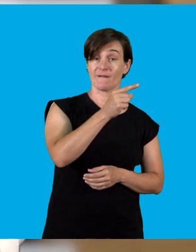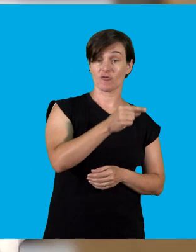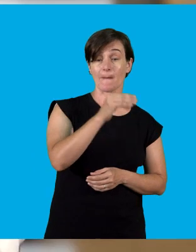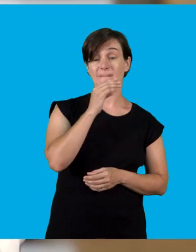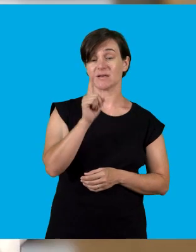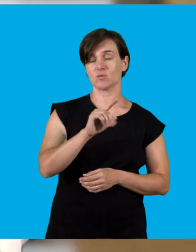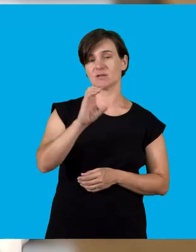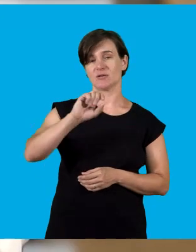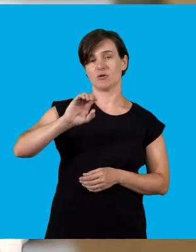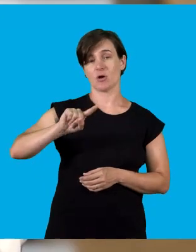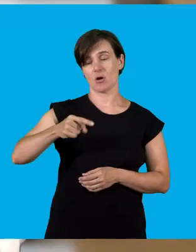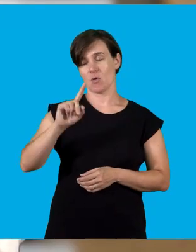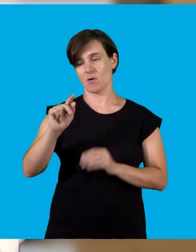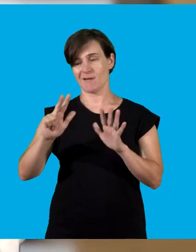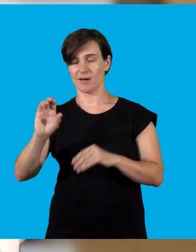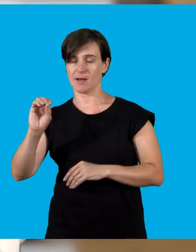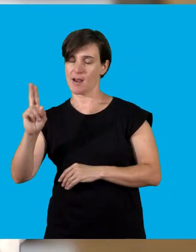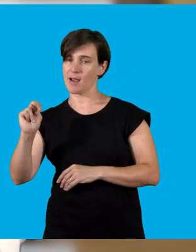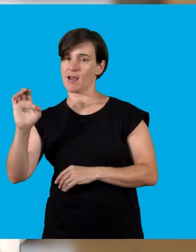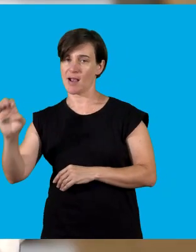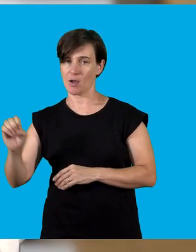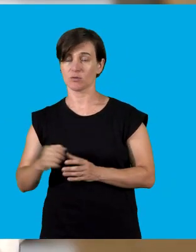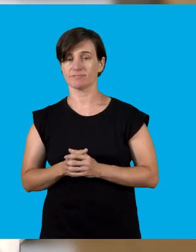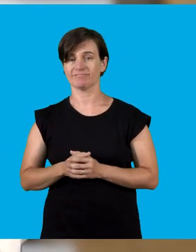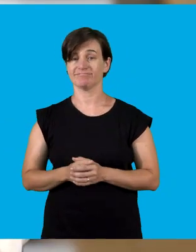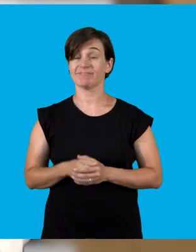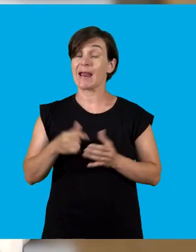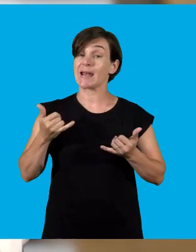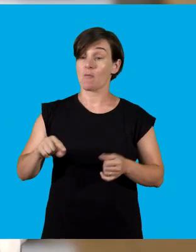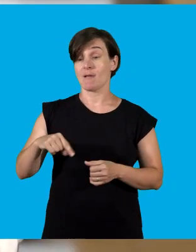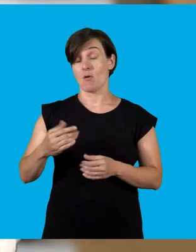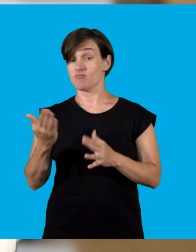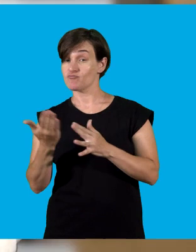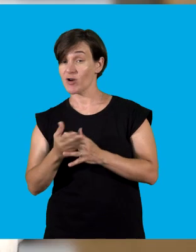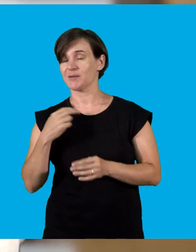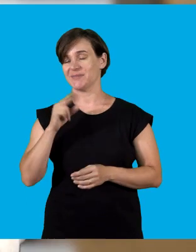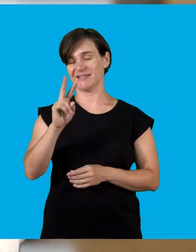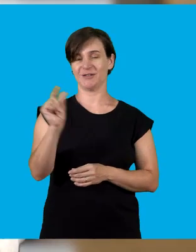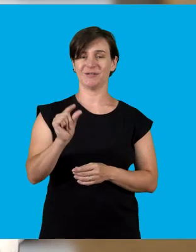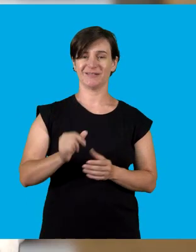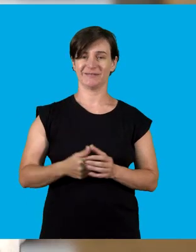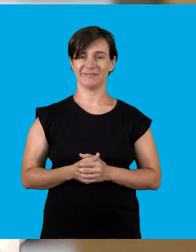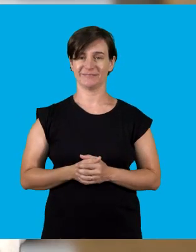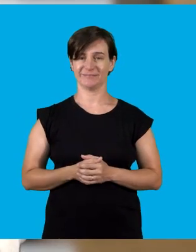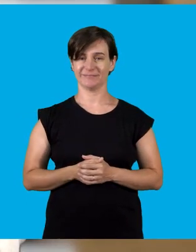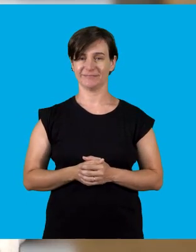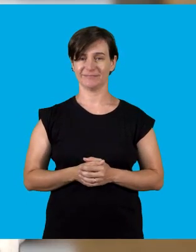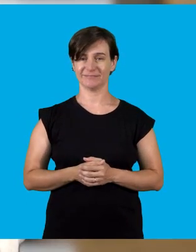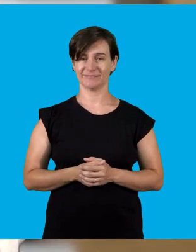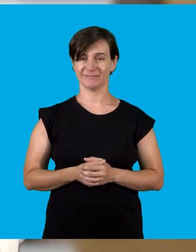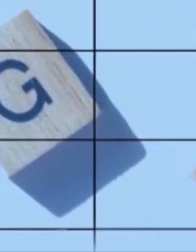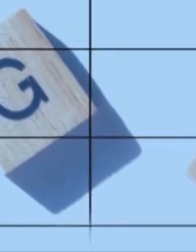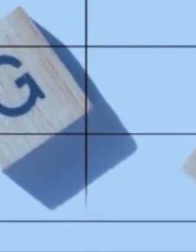5 grams is 0.18 ounce. It's time for another break. I'll see you soon.